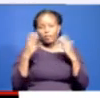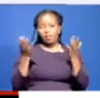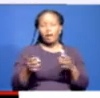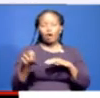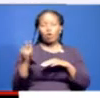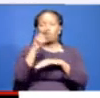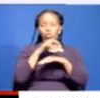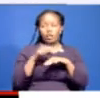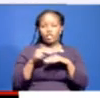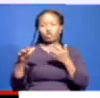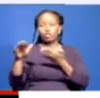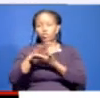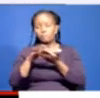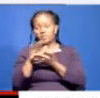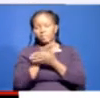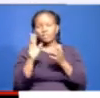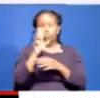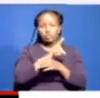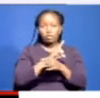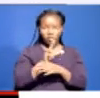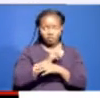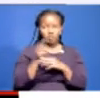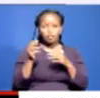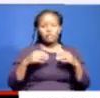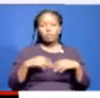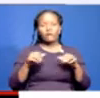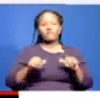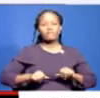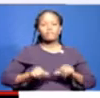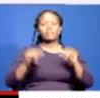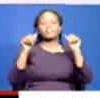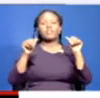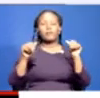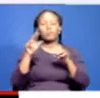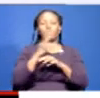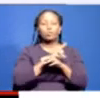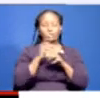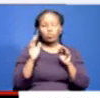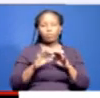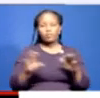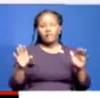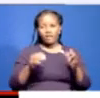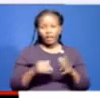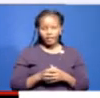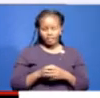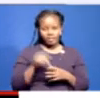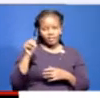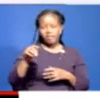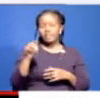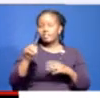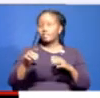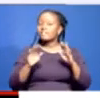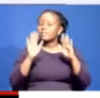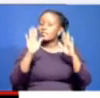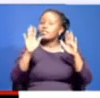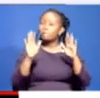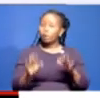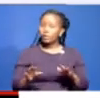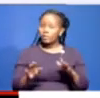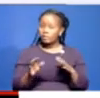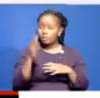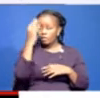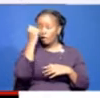to ensure optimal and sustainable use of land. This is imperative as it facilitates the